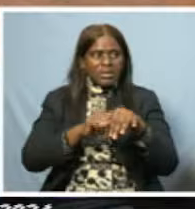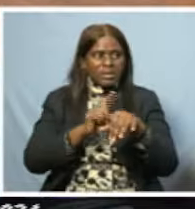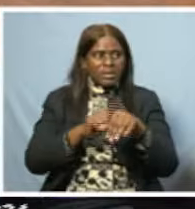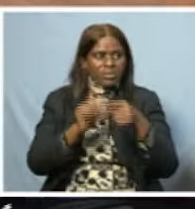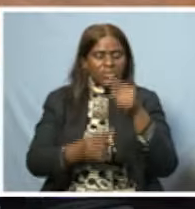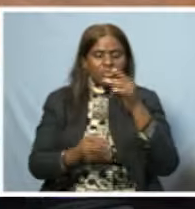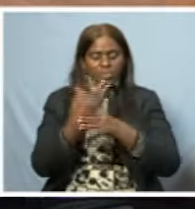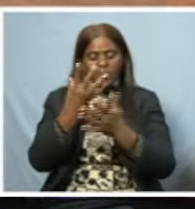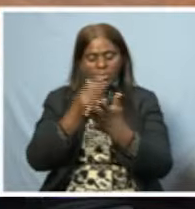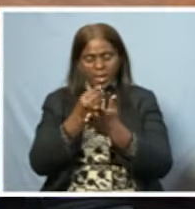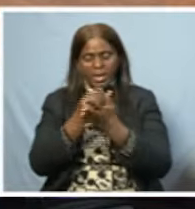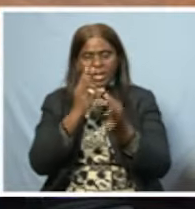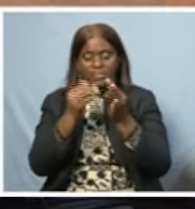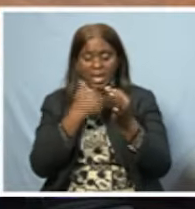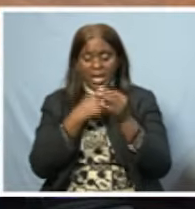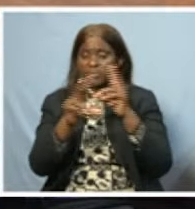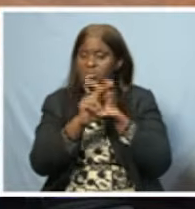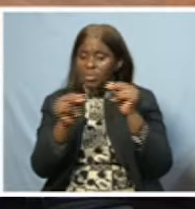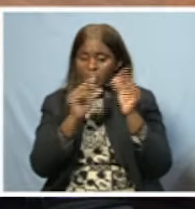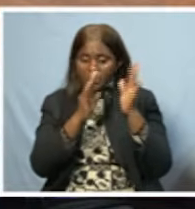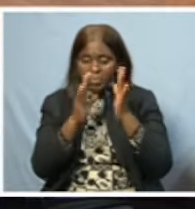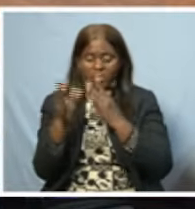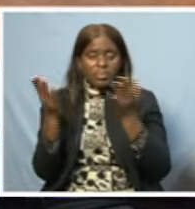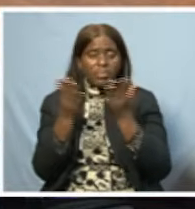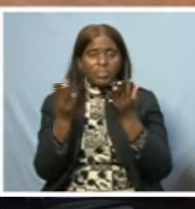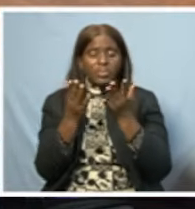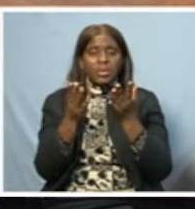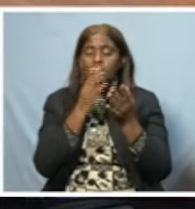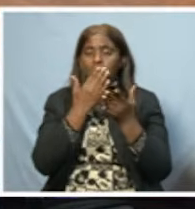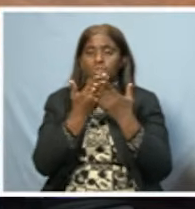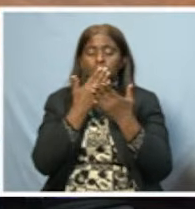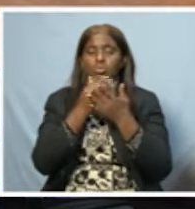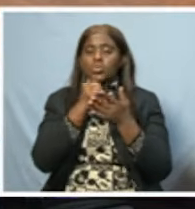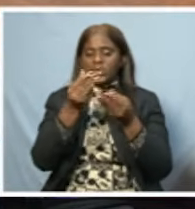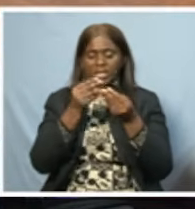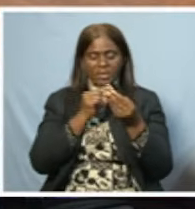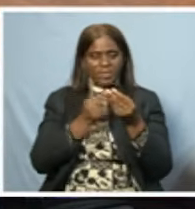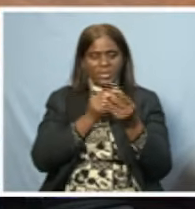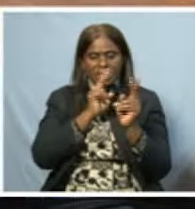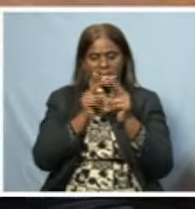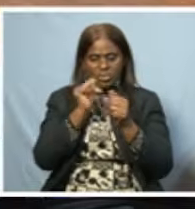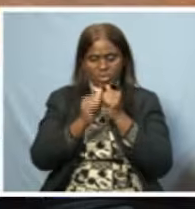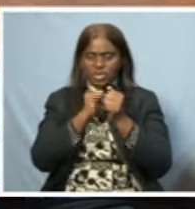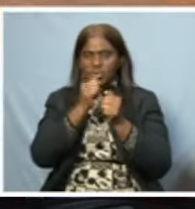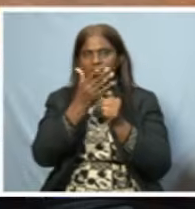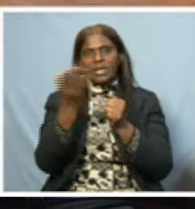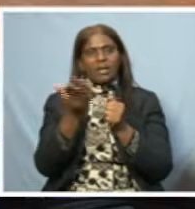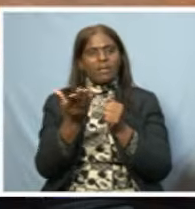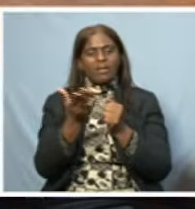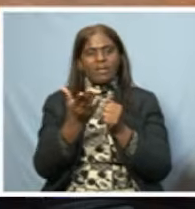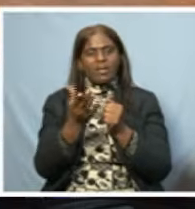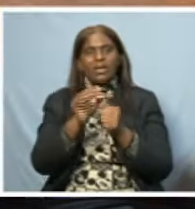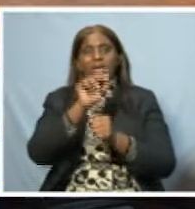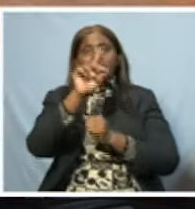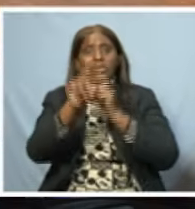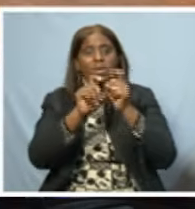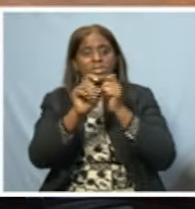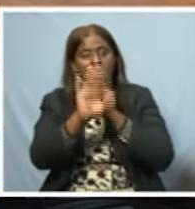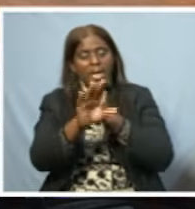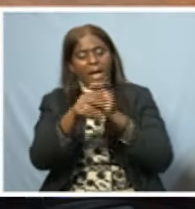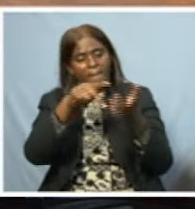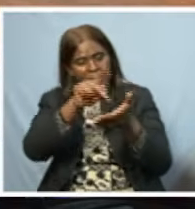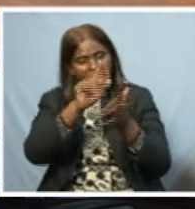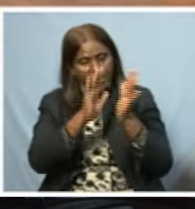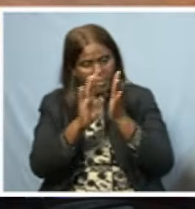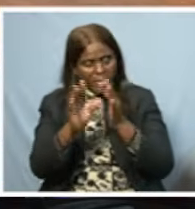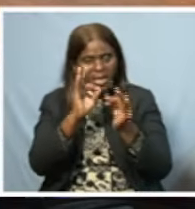the fund, so if there is no projection, well and good. Don't give us the answer which is not there. The question is there payment